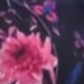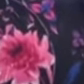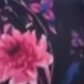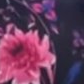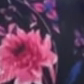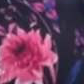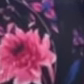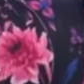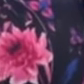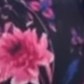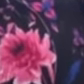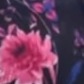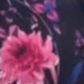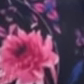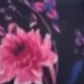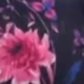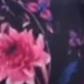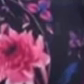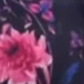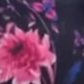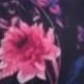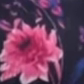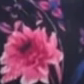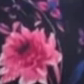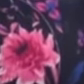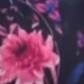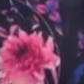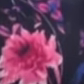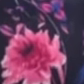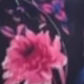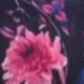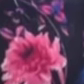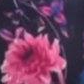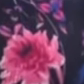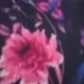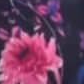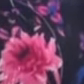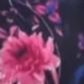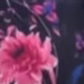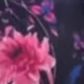you for watching our YouTube page. Be sure to like, comment, and subscribe for all things ZNS.